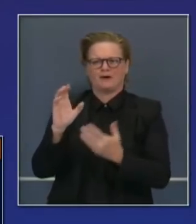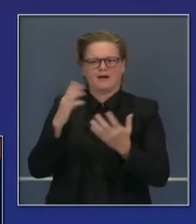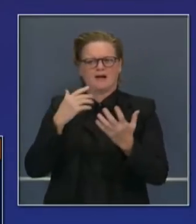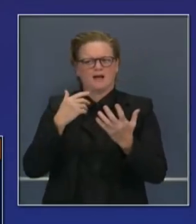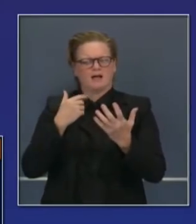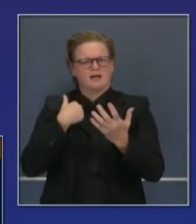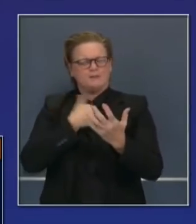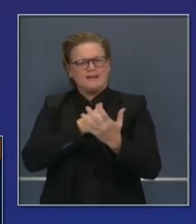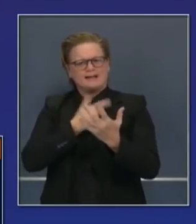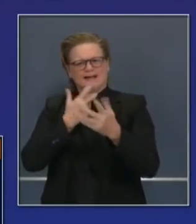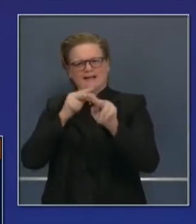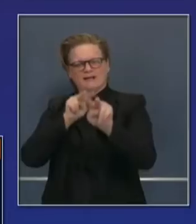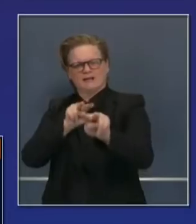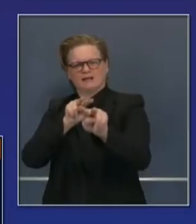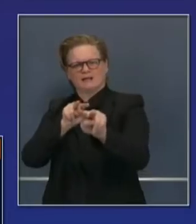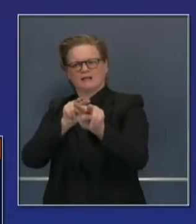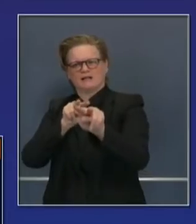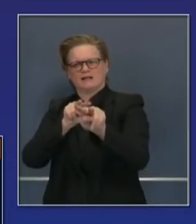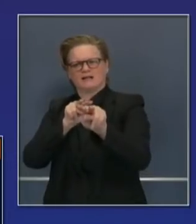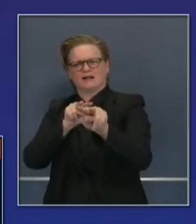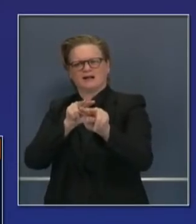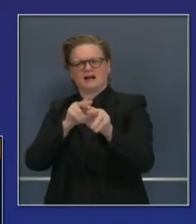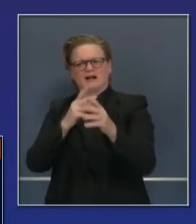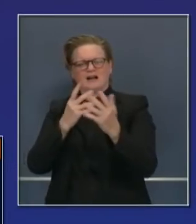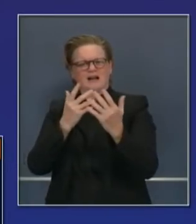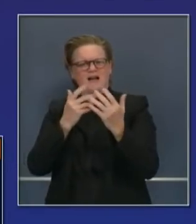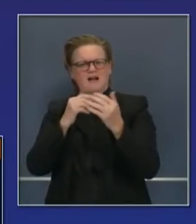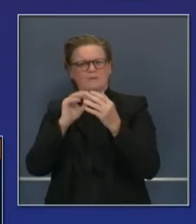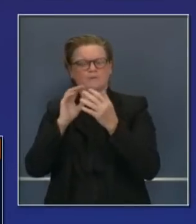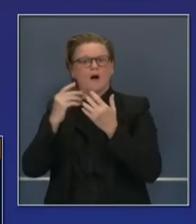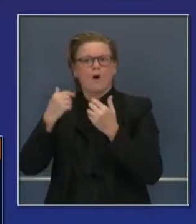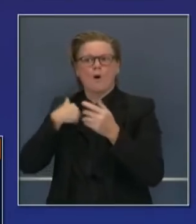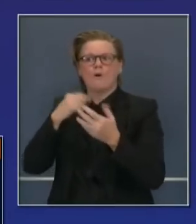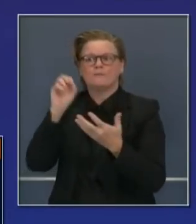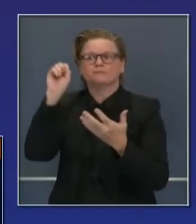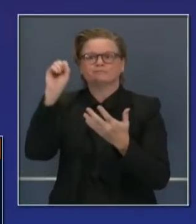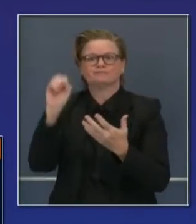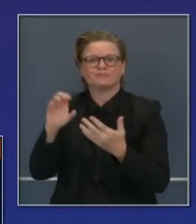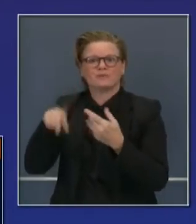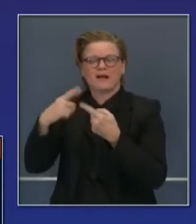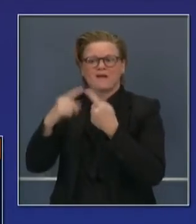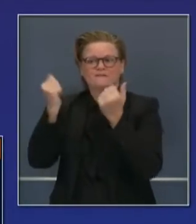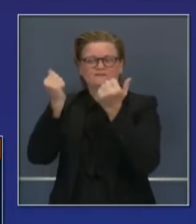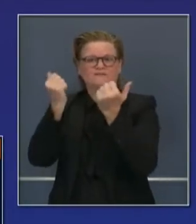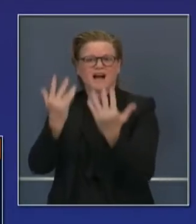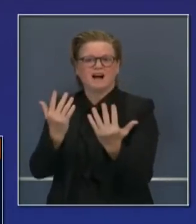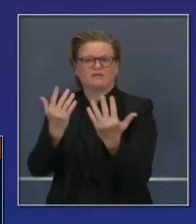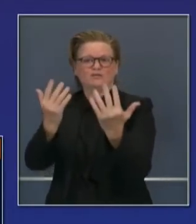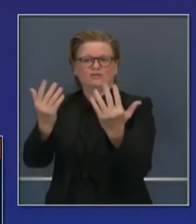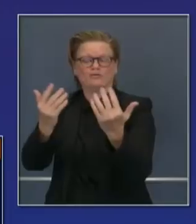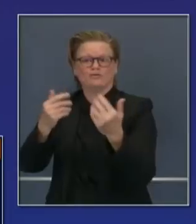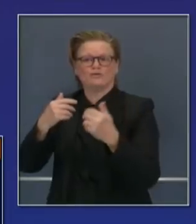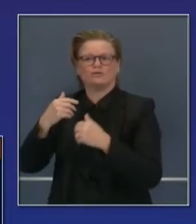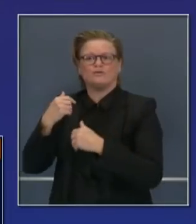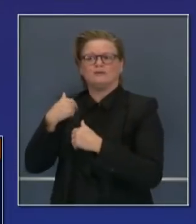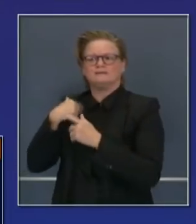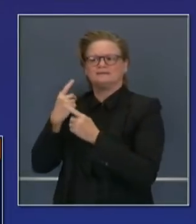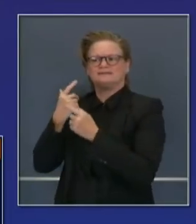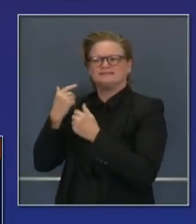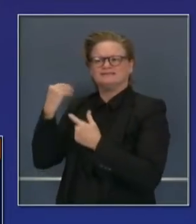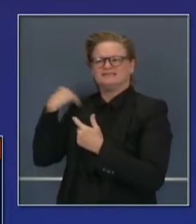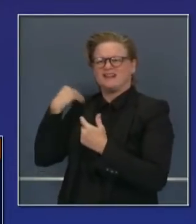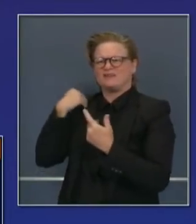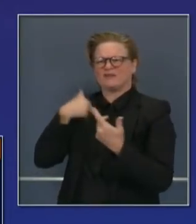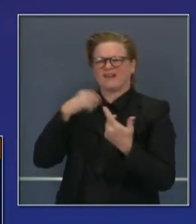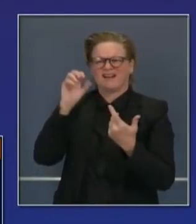relates to active wildfires in the state of California. We've talked in the past about wildfire seasons. I think